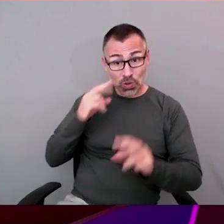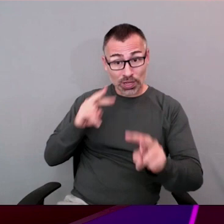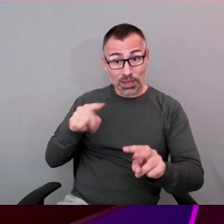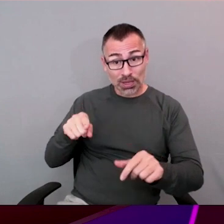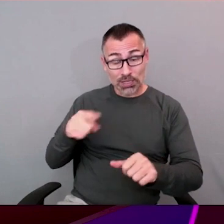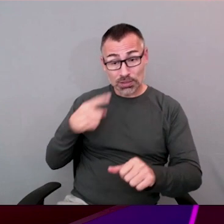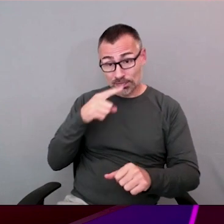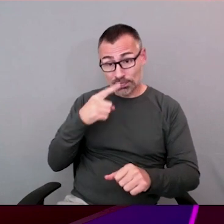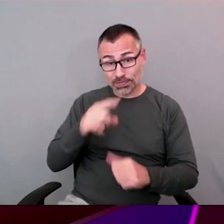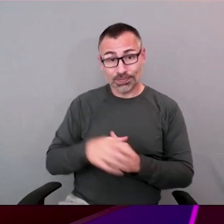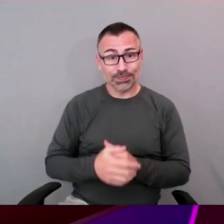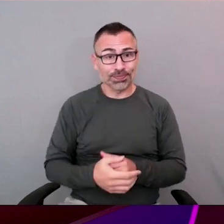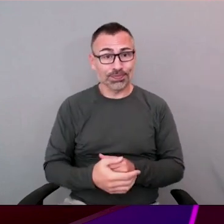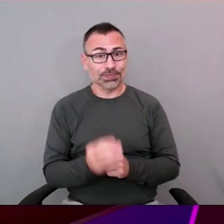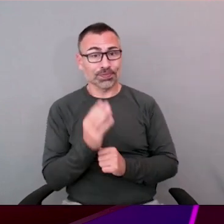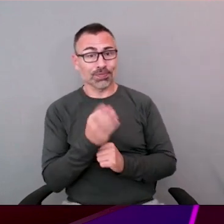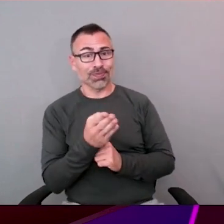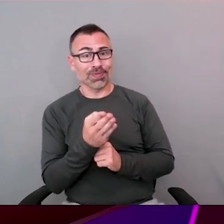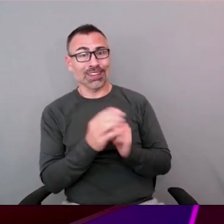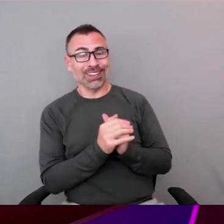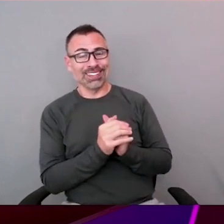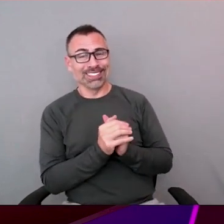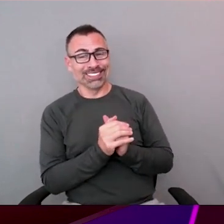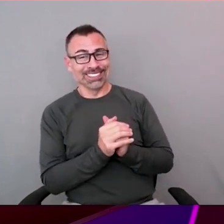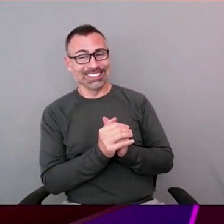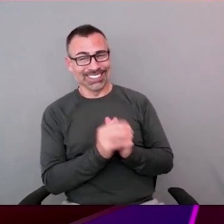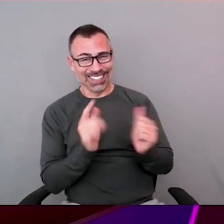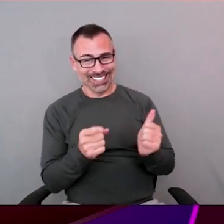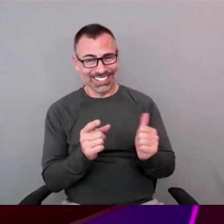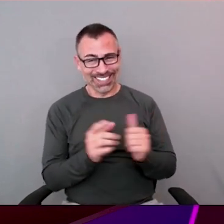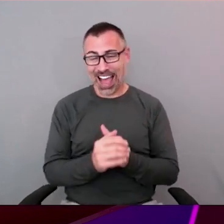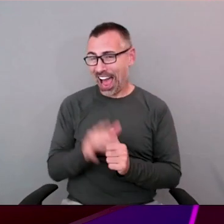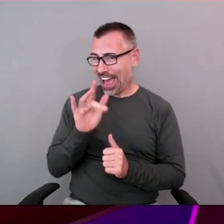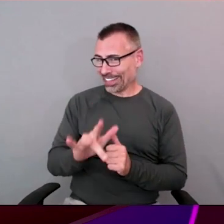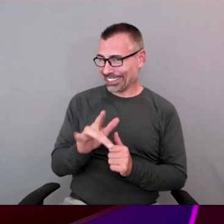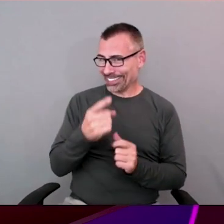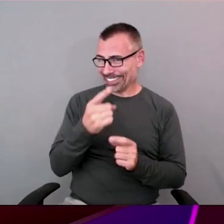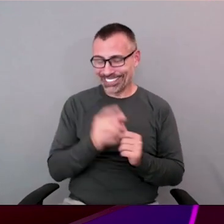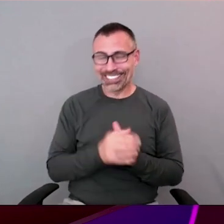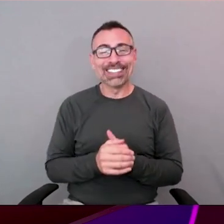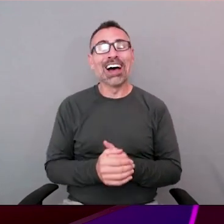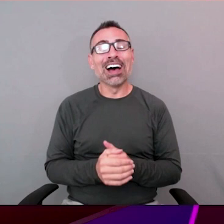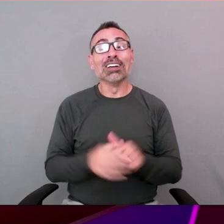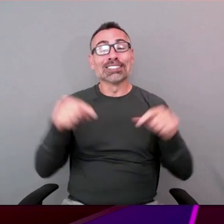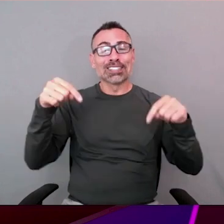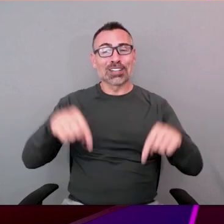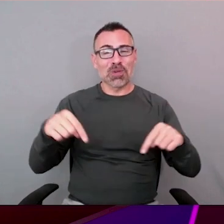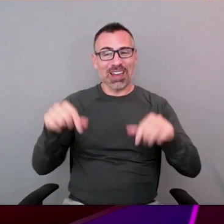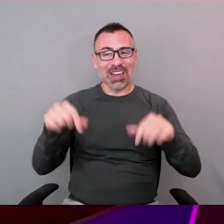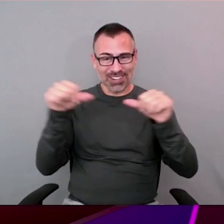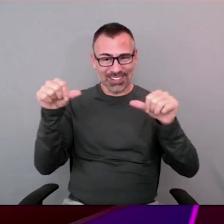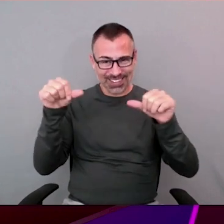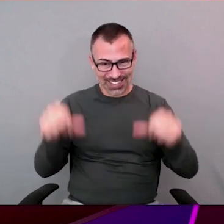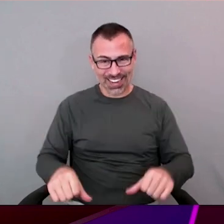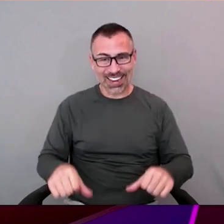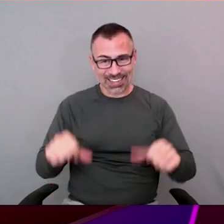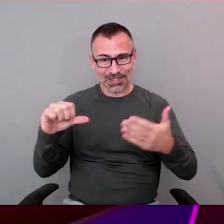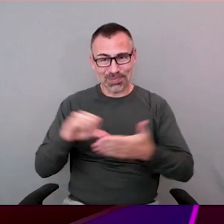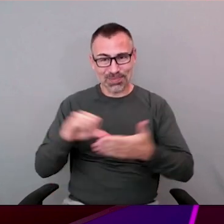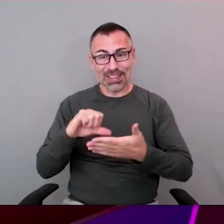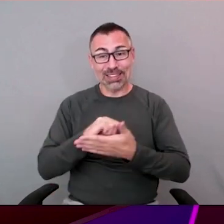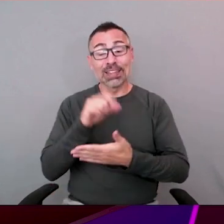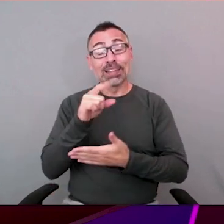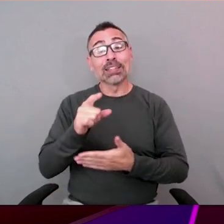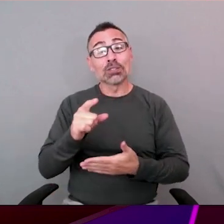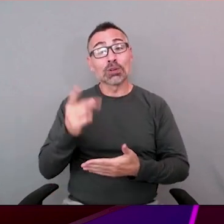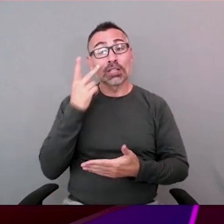Here we go. Oh, that is the specialty one. I did click on it. So yeah, here we are at the architecting landing page. This is where you can see